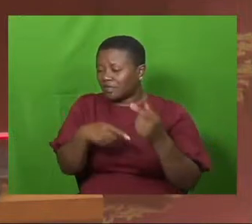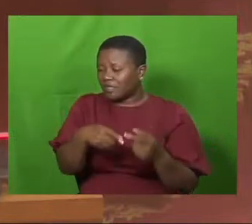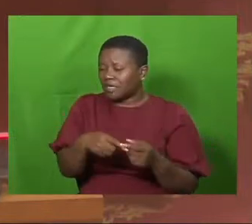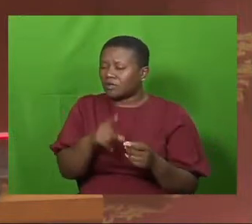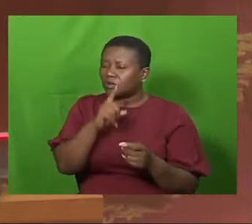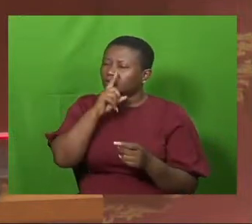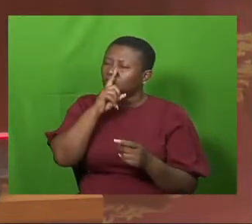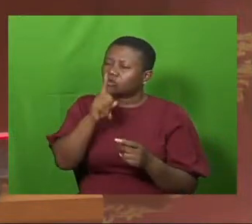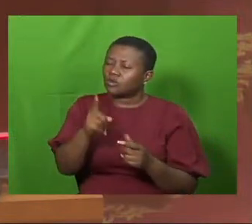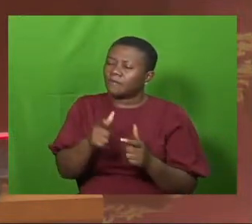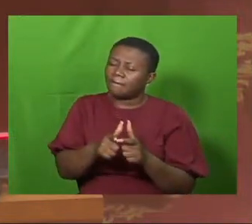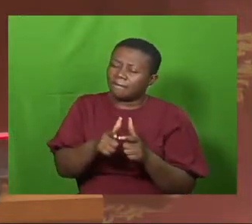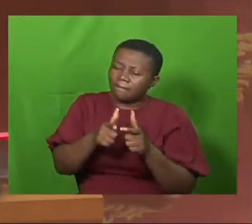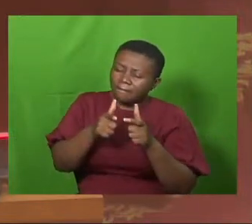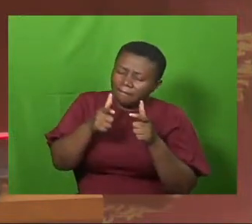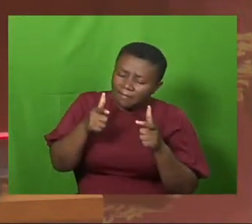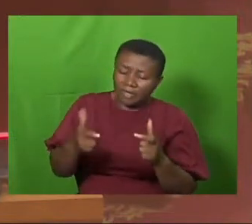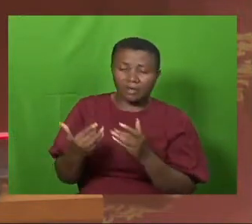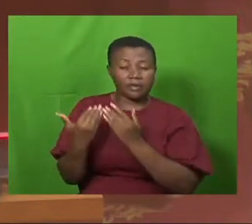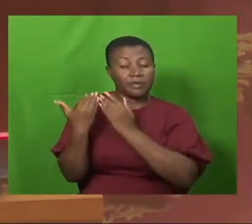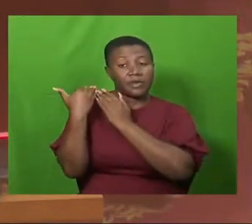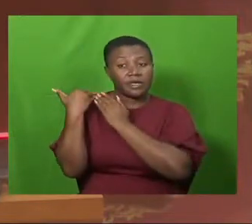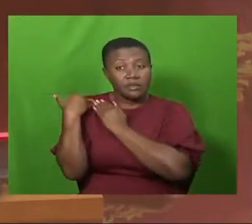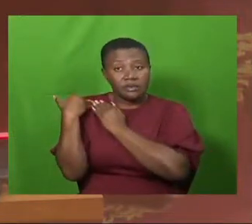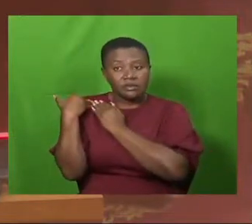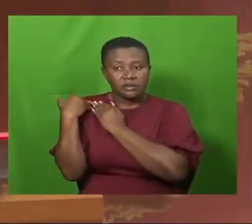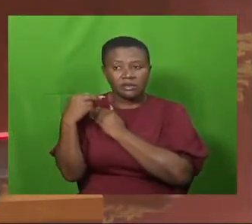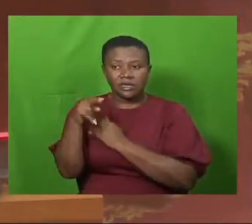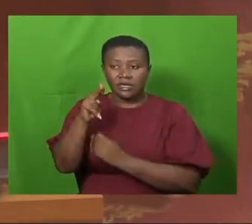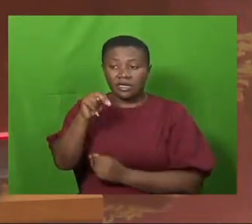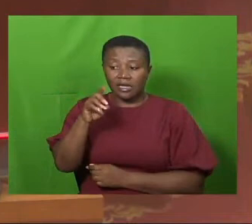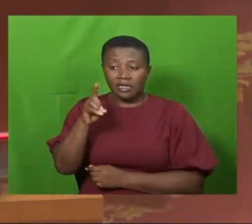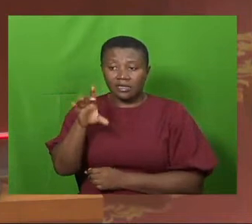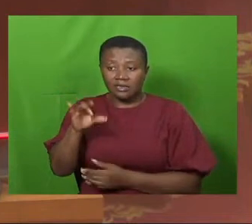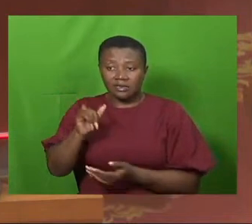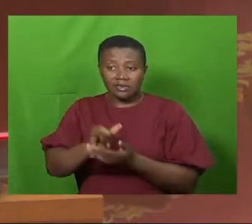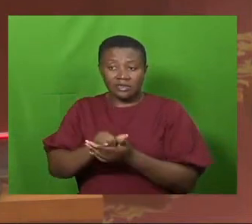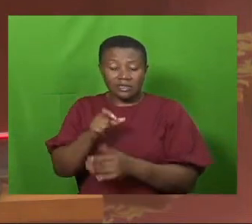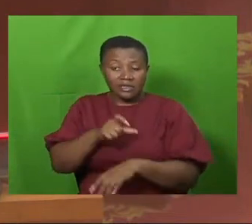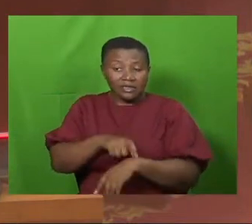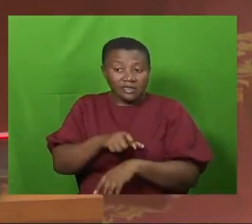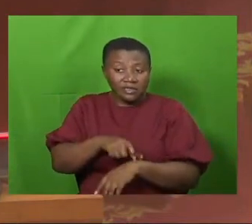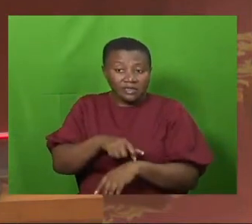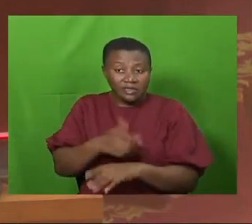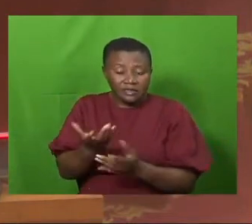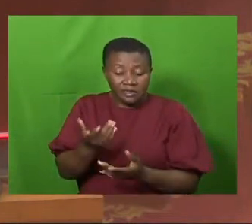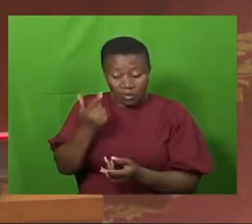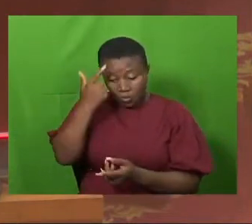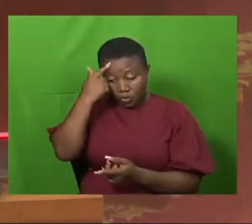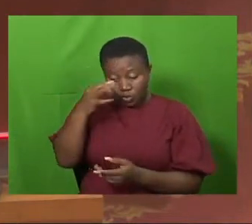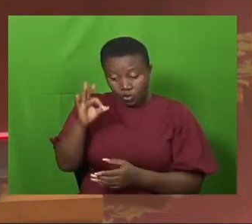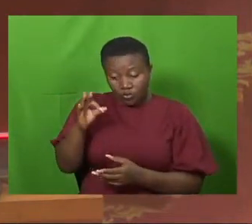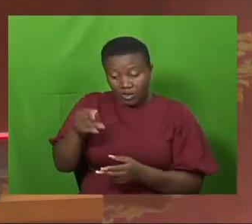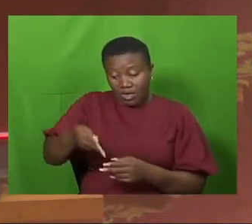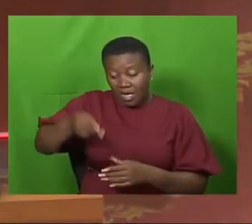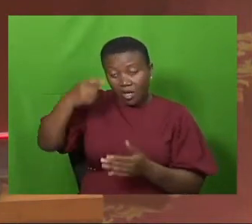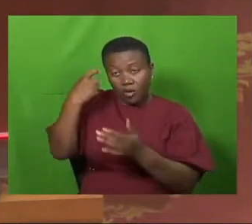on Ghanaians. The NDC at the time had said, because of the high cost of production, it could do